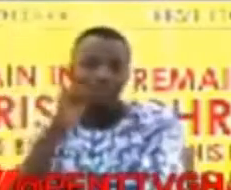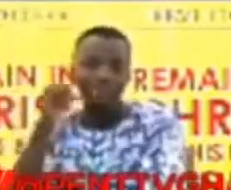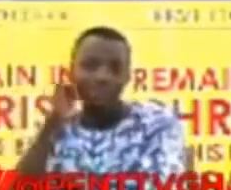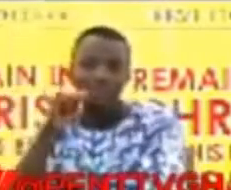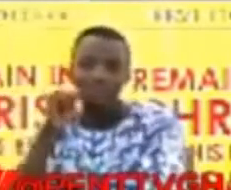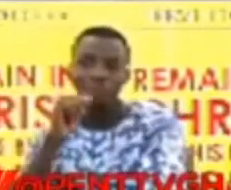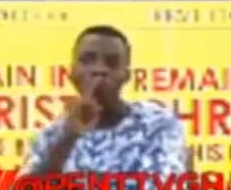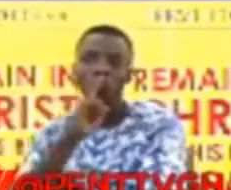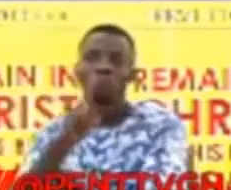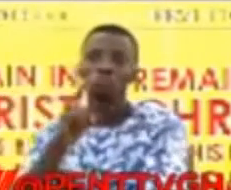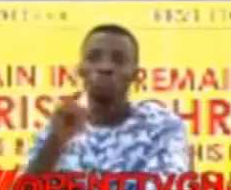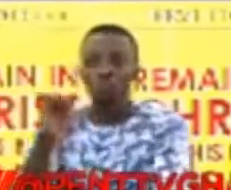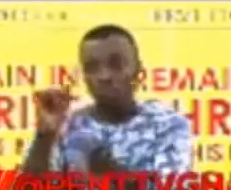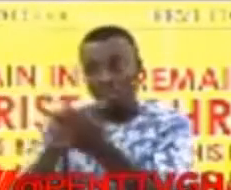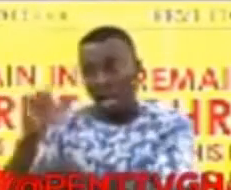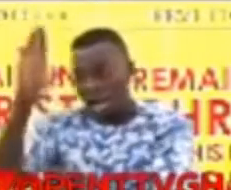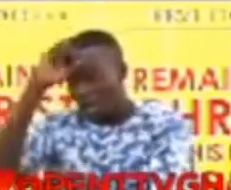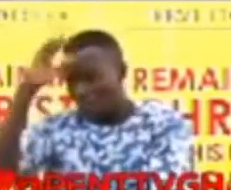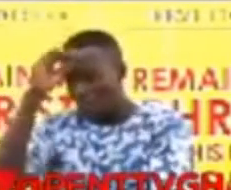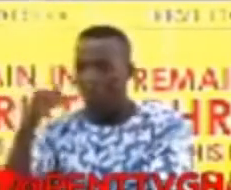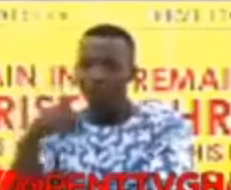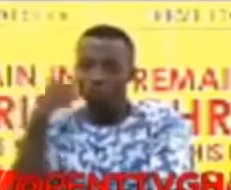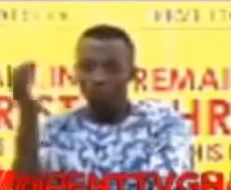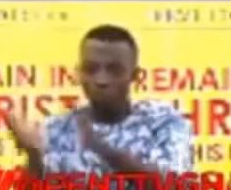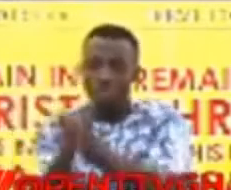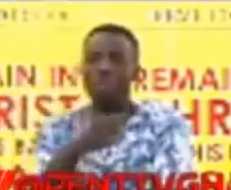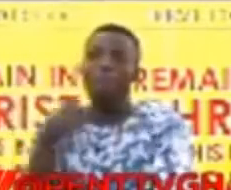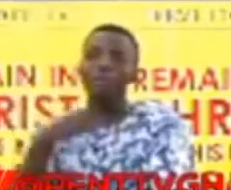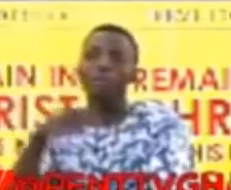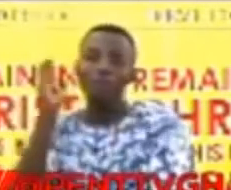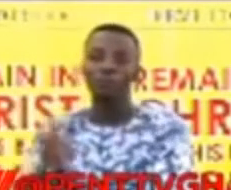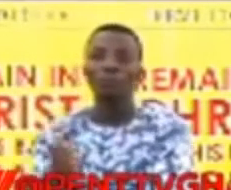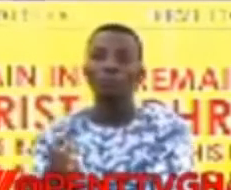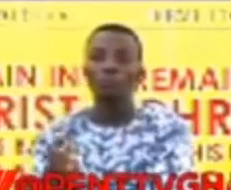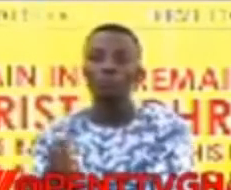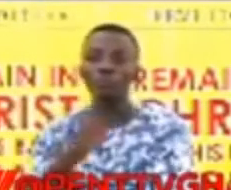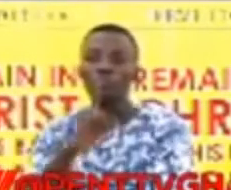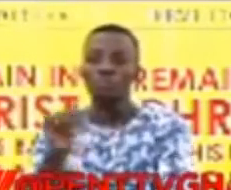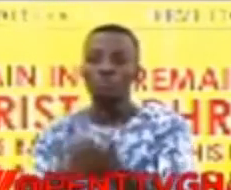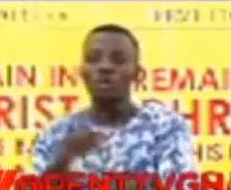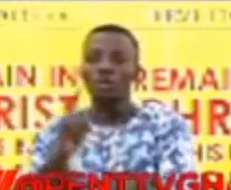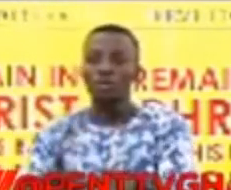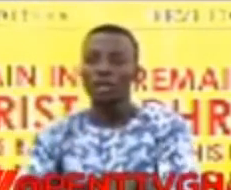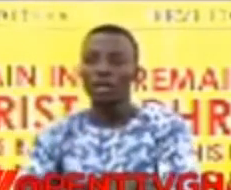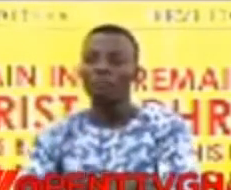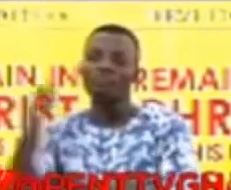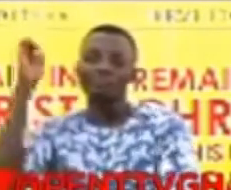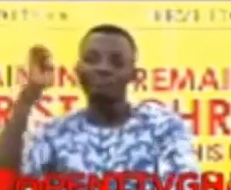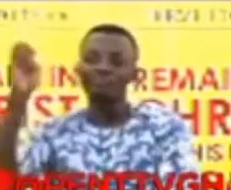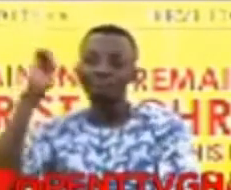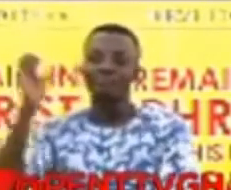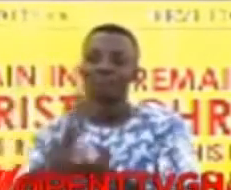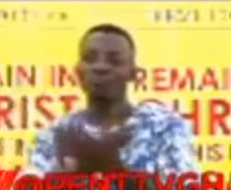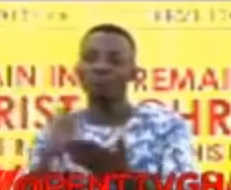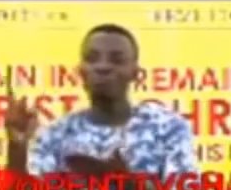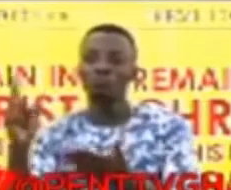was a ministerial candidate. And on an evangelism week, he was traveling to a rally